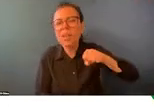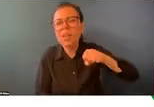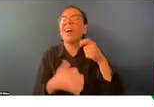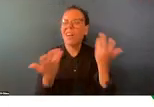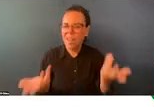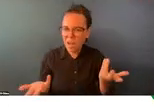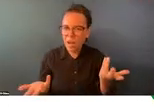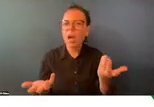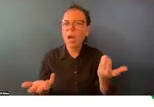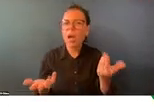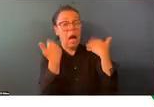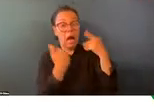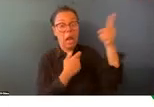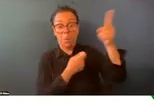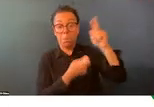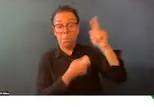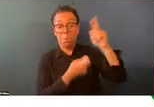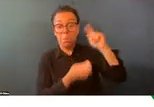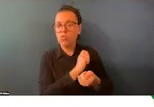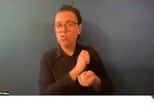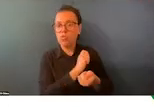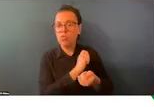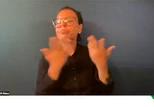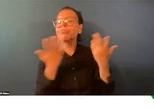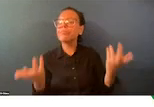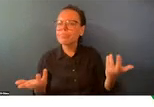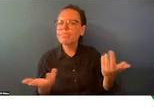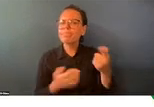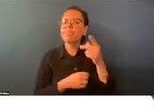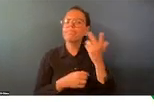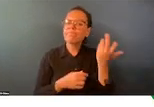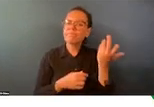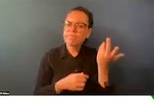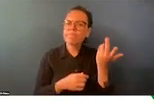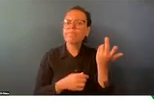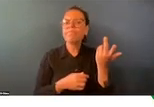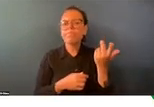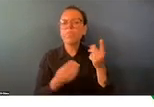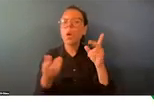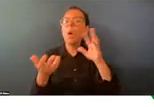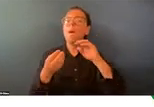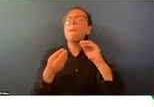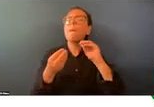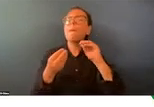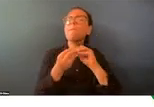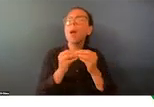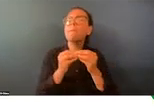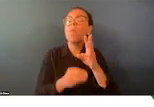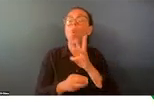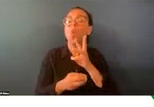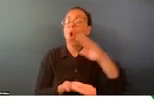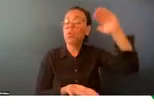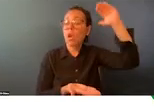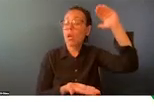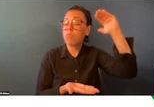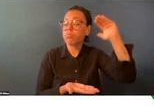crucial. The primary impact of climate change on the livelihoods of people has been observed through reduced water quantity